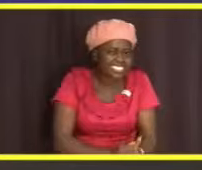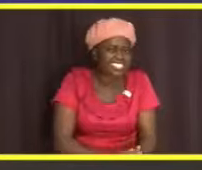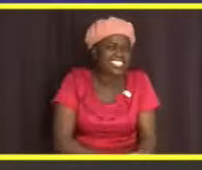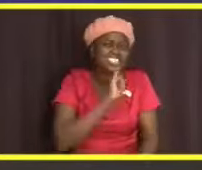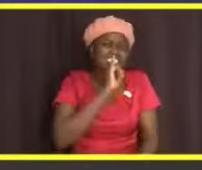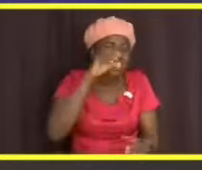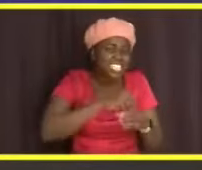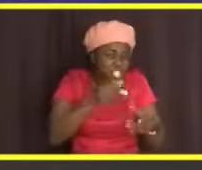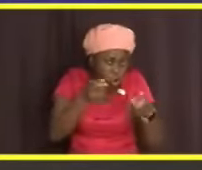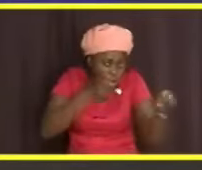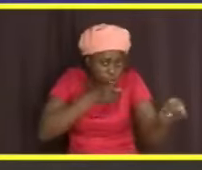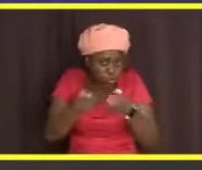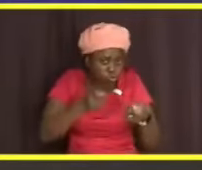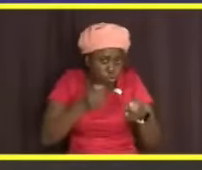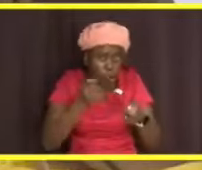heaven,